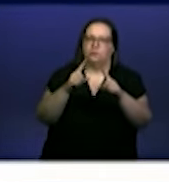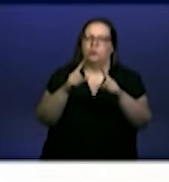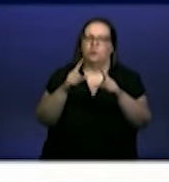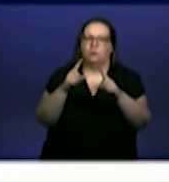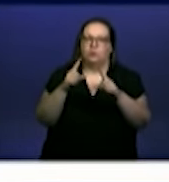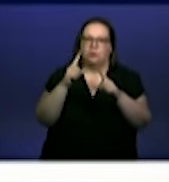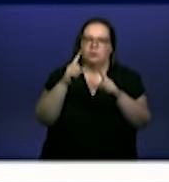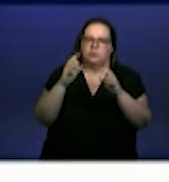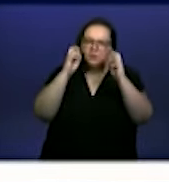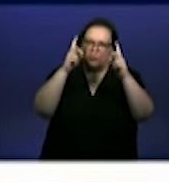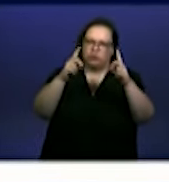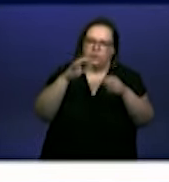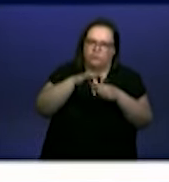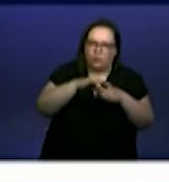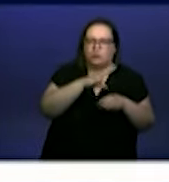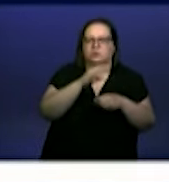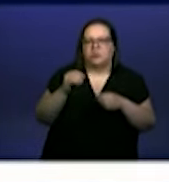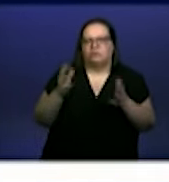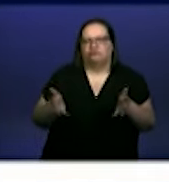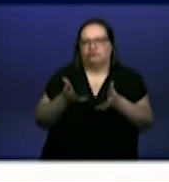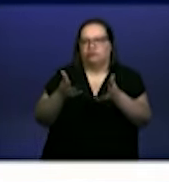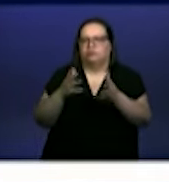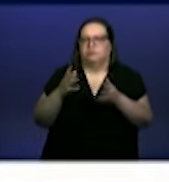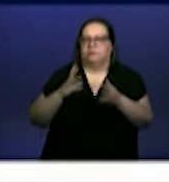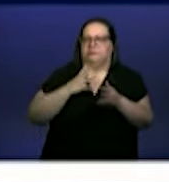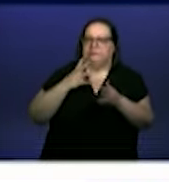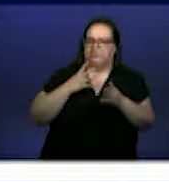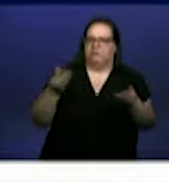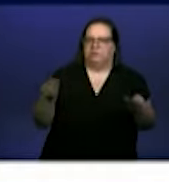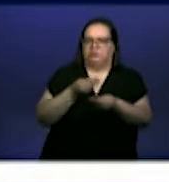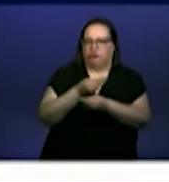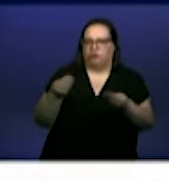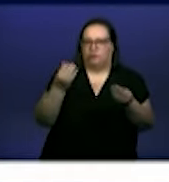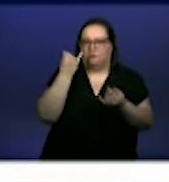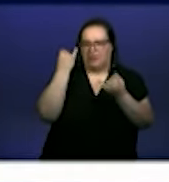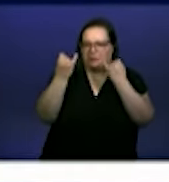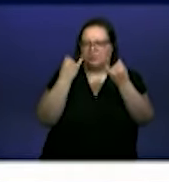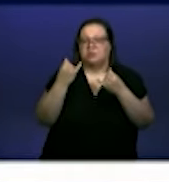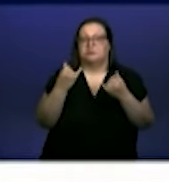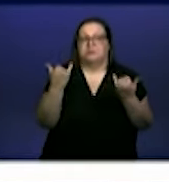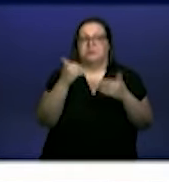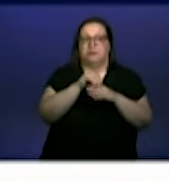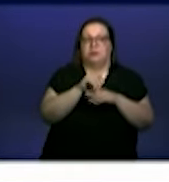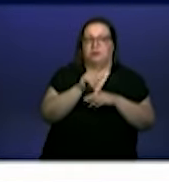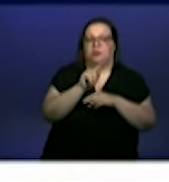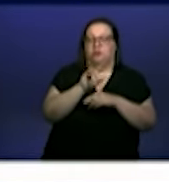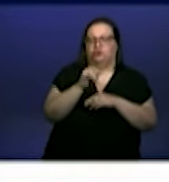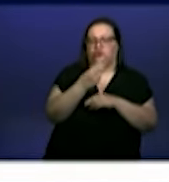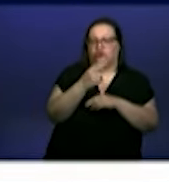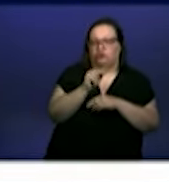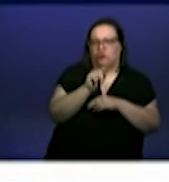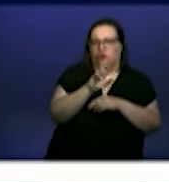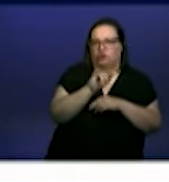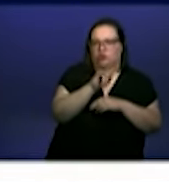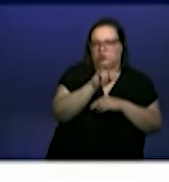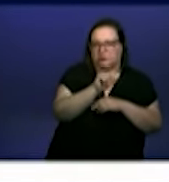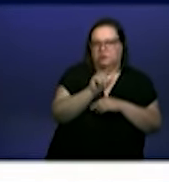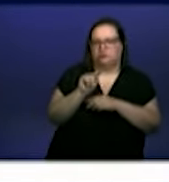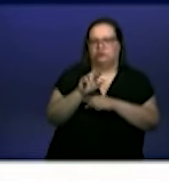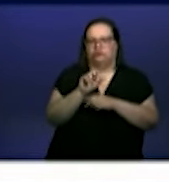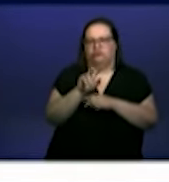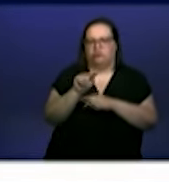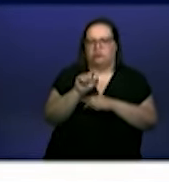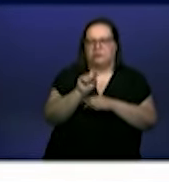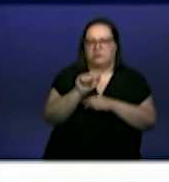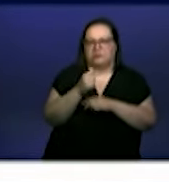of ideas. The candidates tonight are John Curtis, Trent Staggs, Jason Walton, and Brad